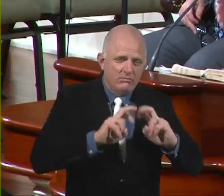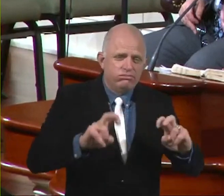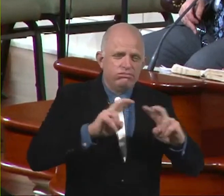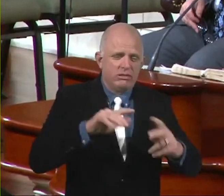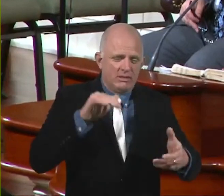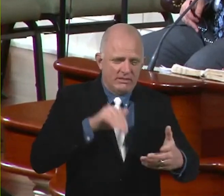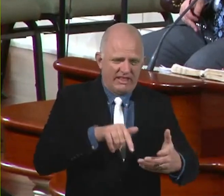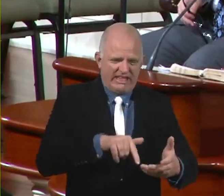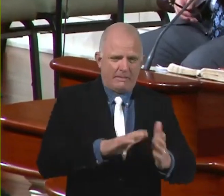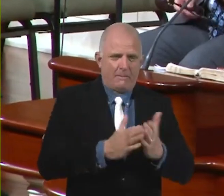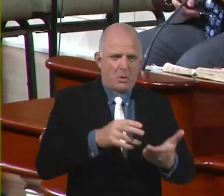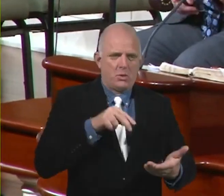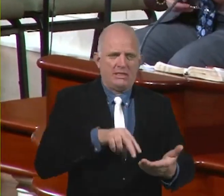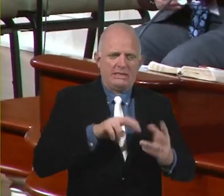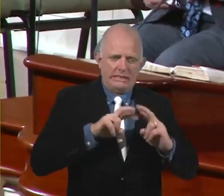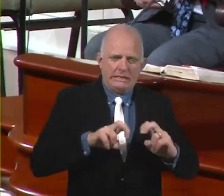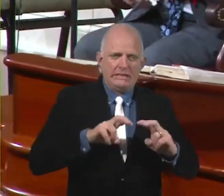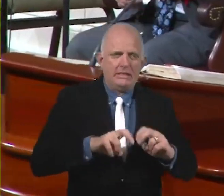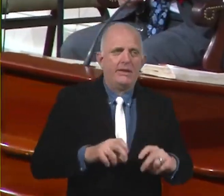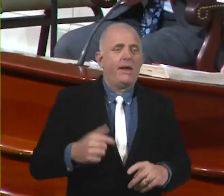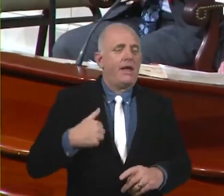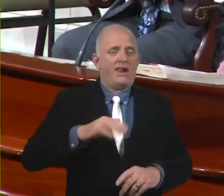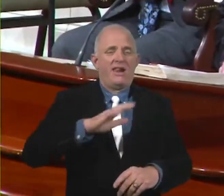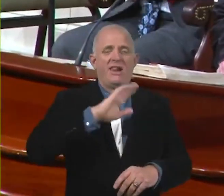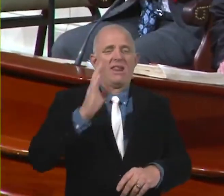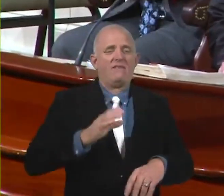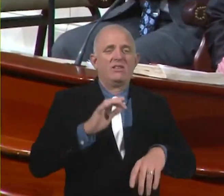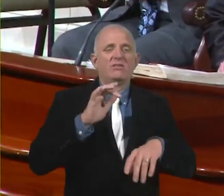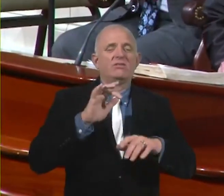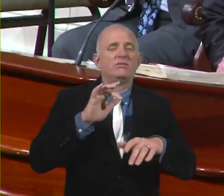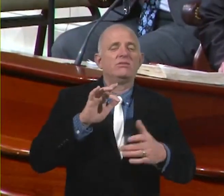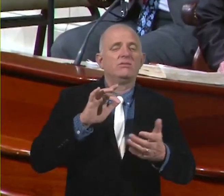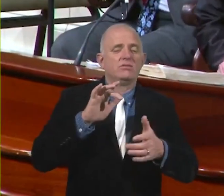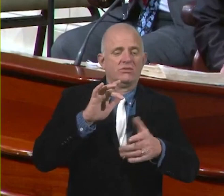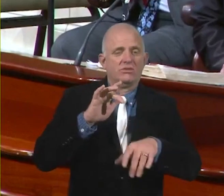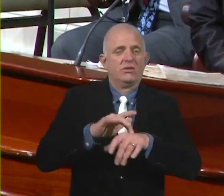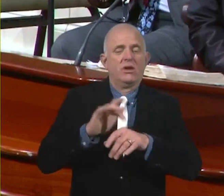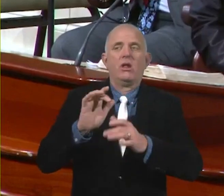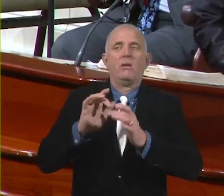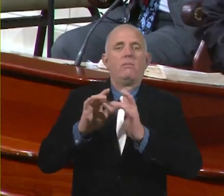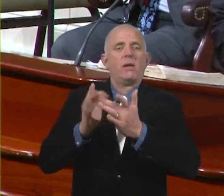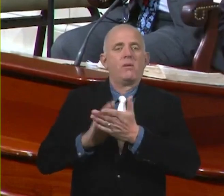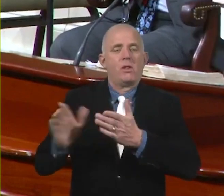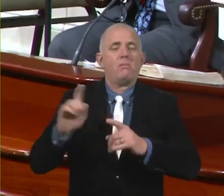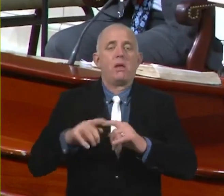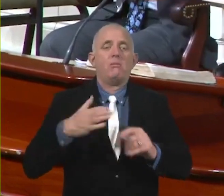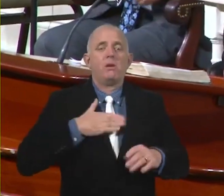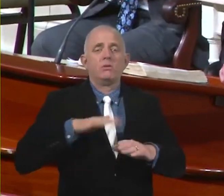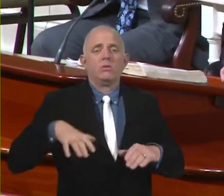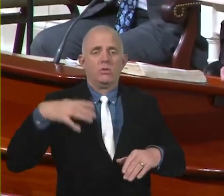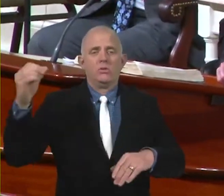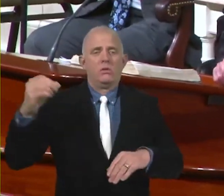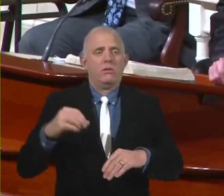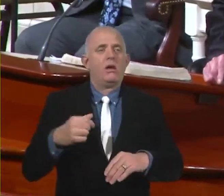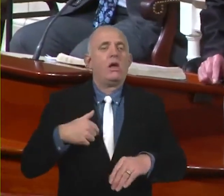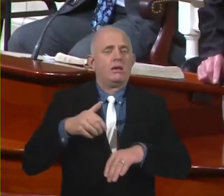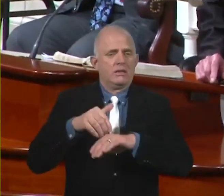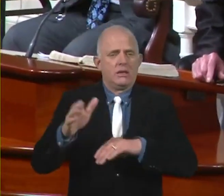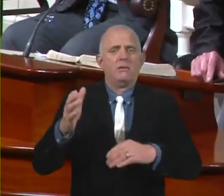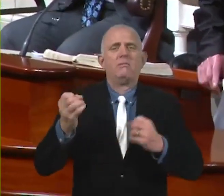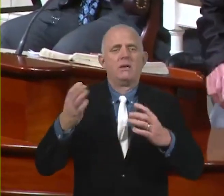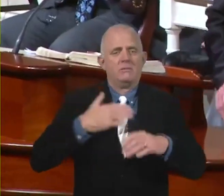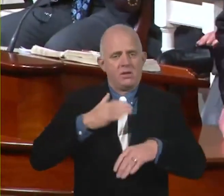Now, I've never been to Bible college. My kids have, and I've sent a lot of students here to Howells Anderson College and